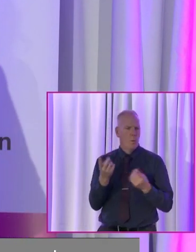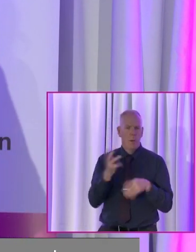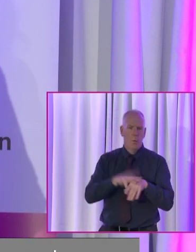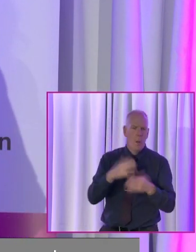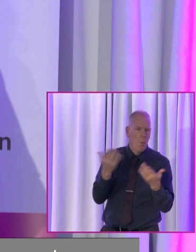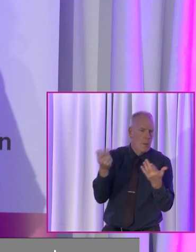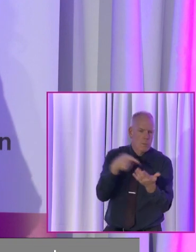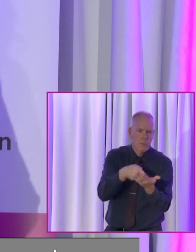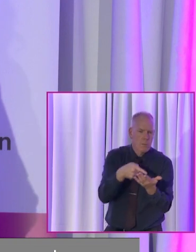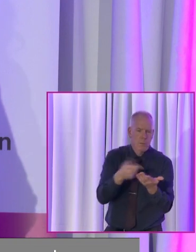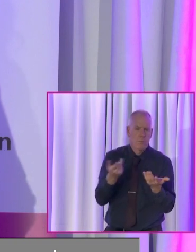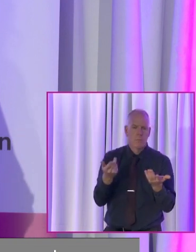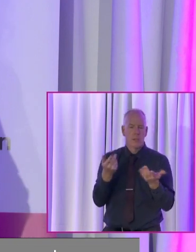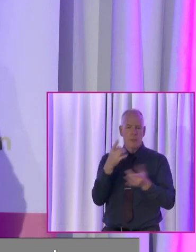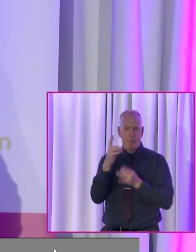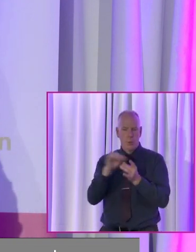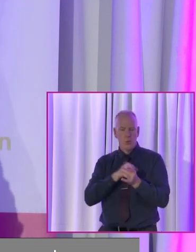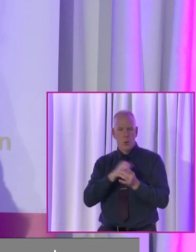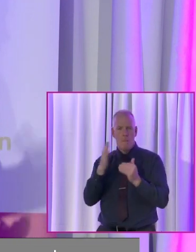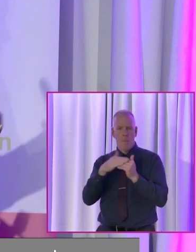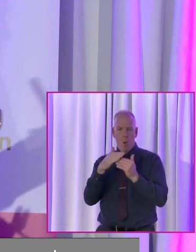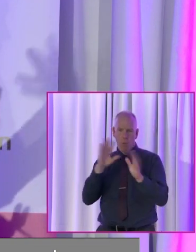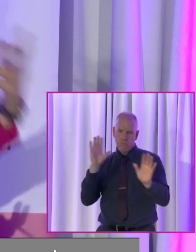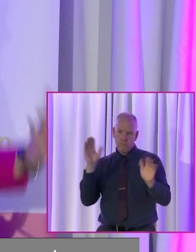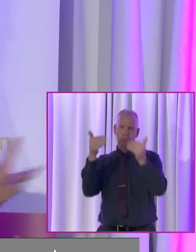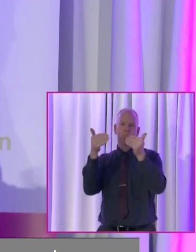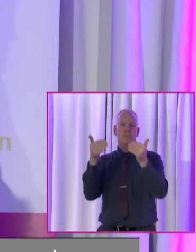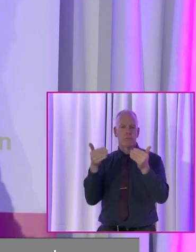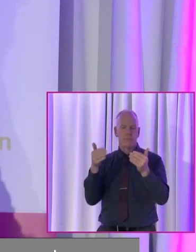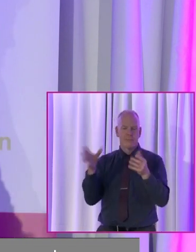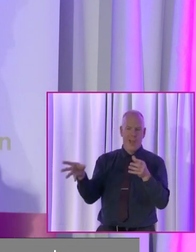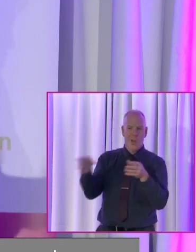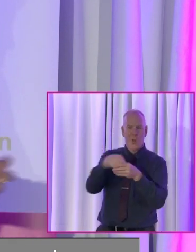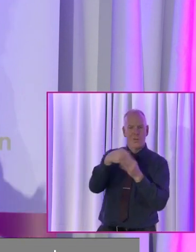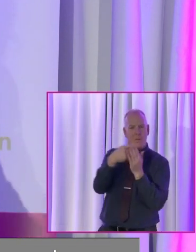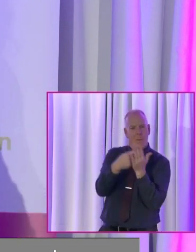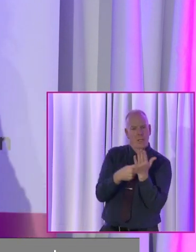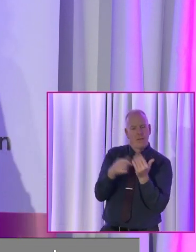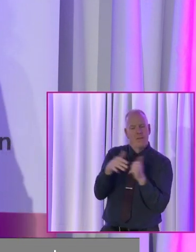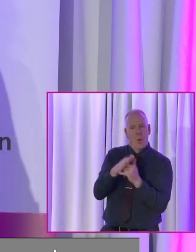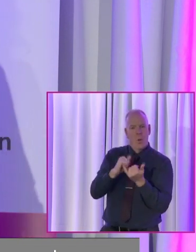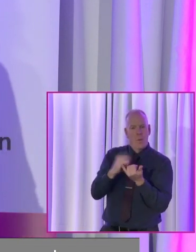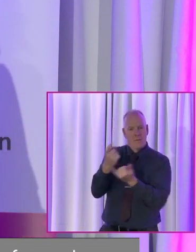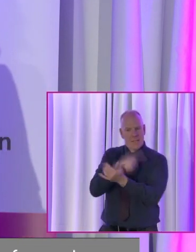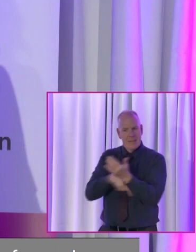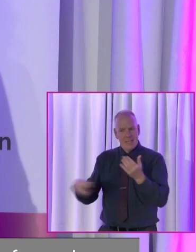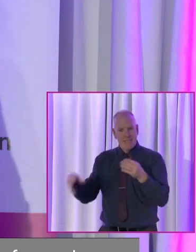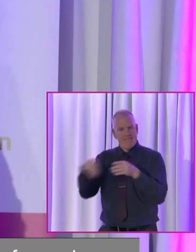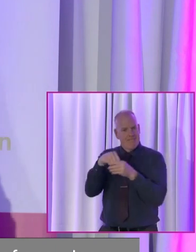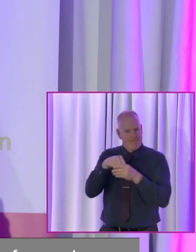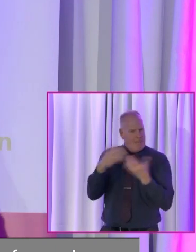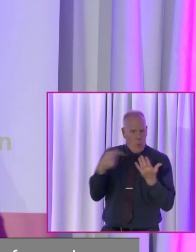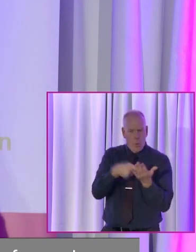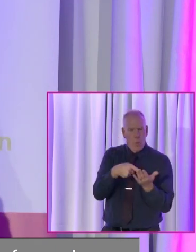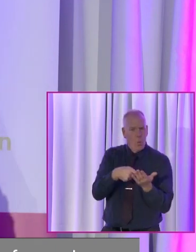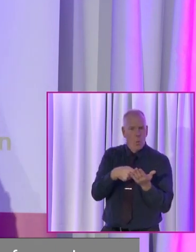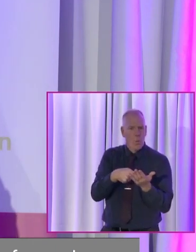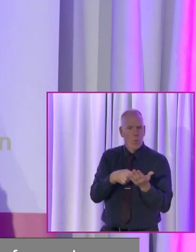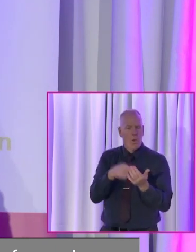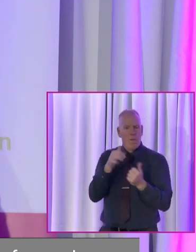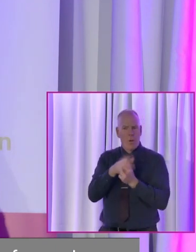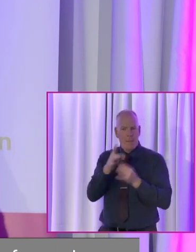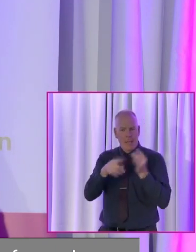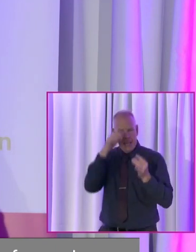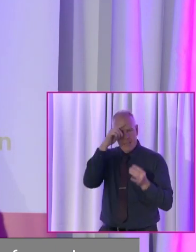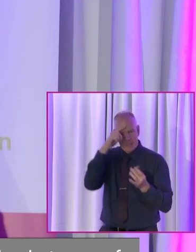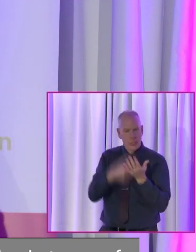of ensuring a more designing and an inclusive policy for people with disabilities in terms of political